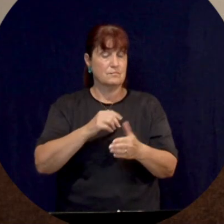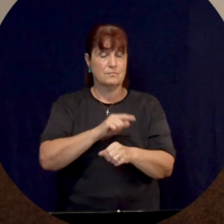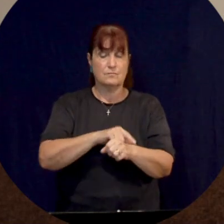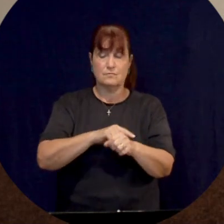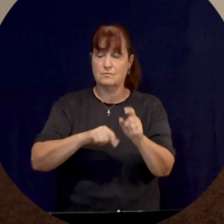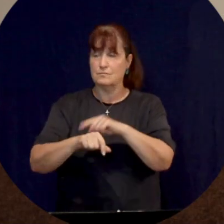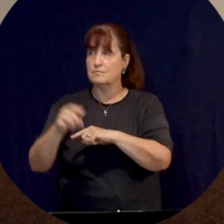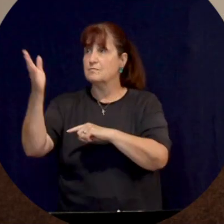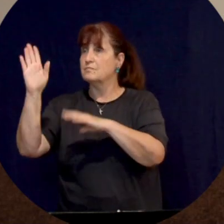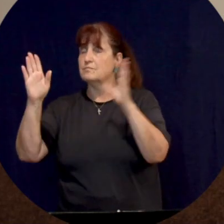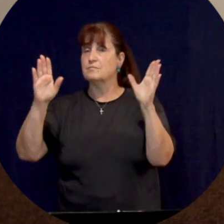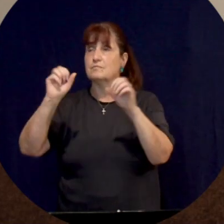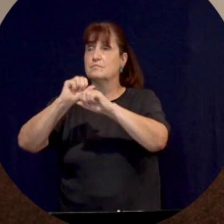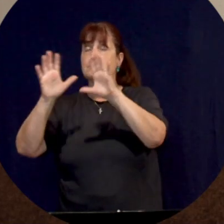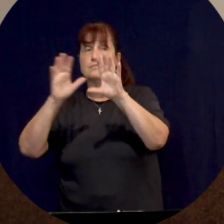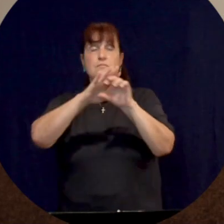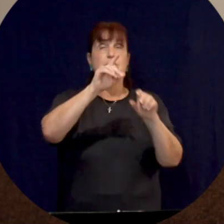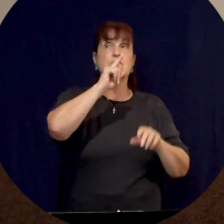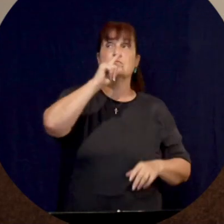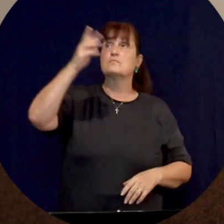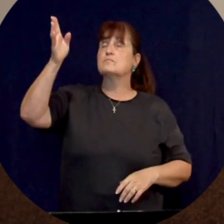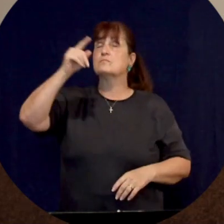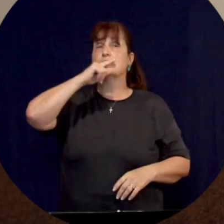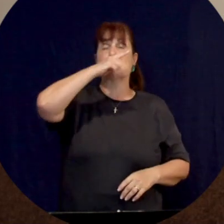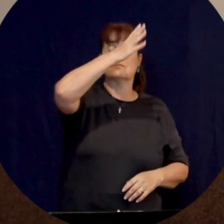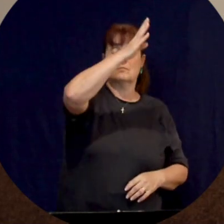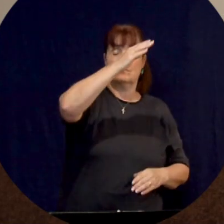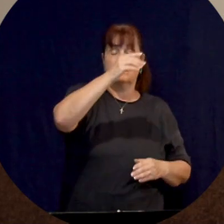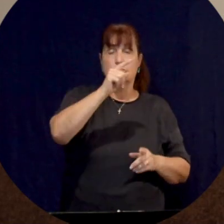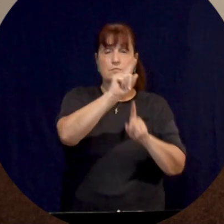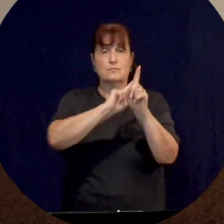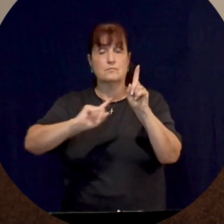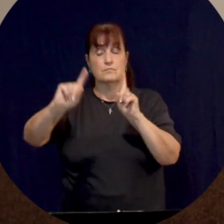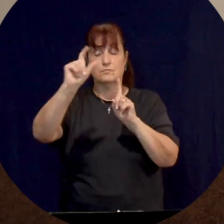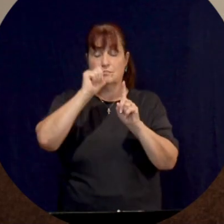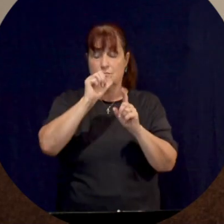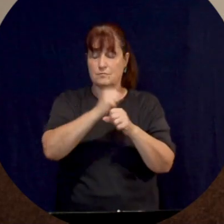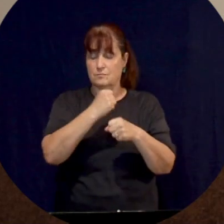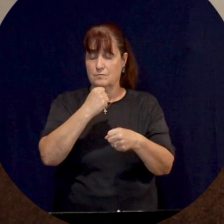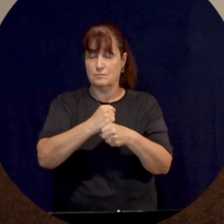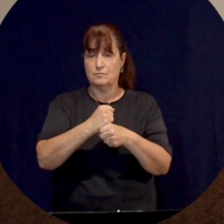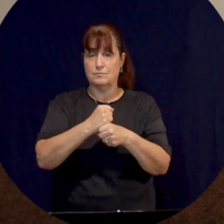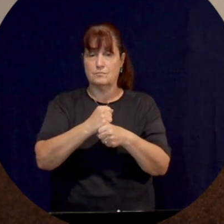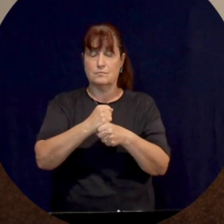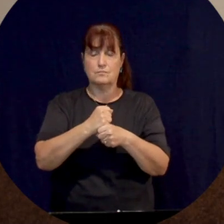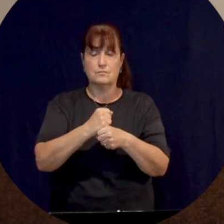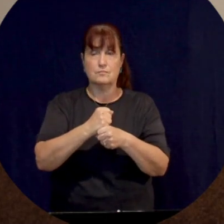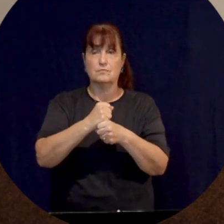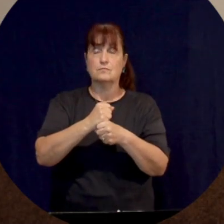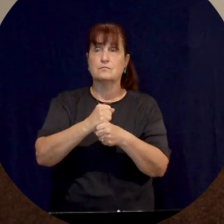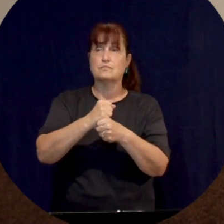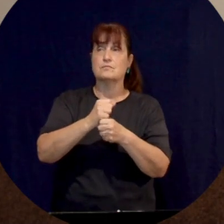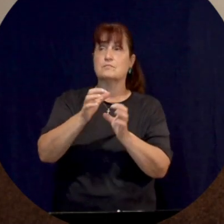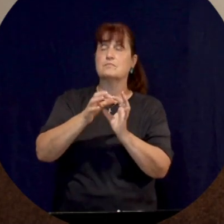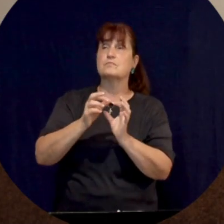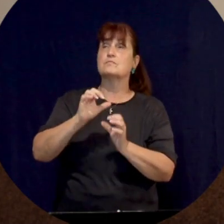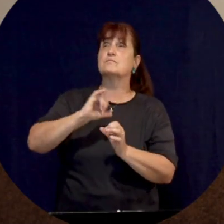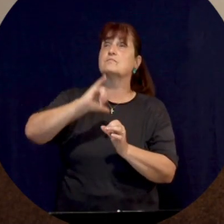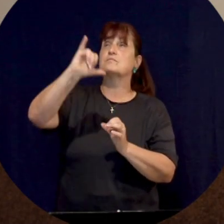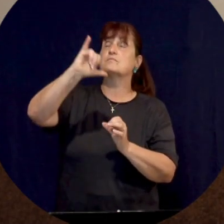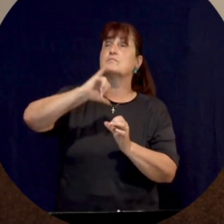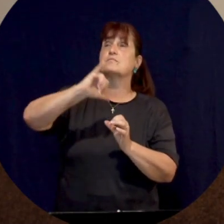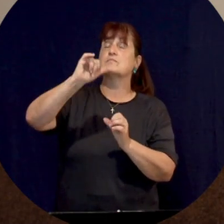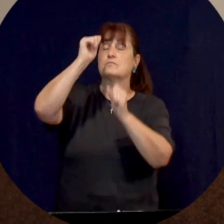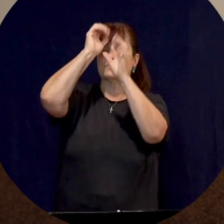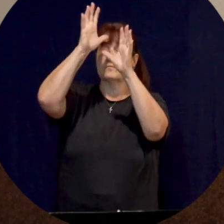ages, God from God, light from light, true God from true God, begotten, not made, consubstantial with